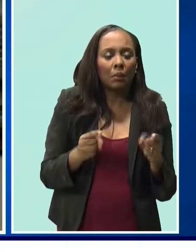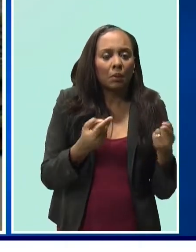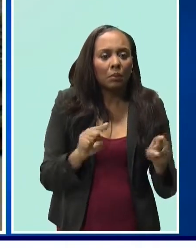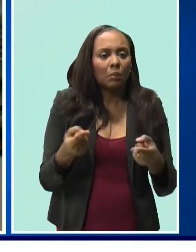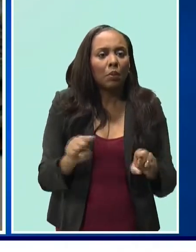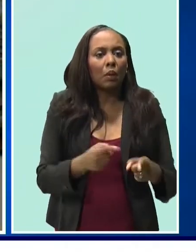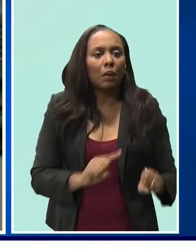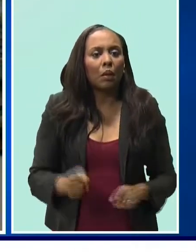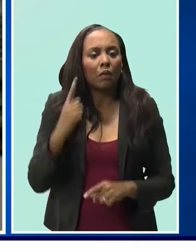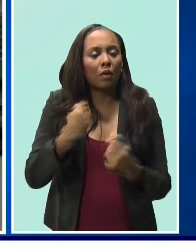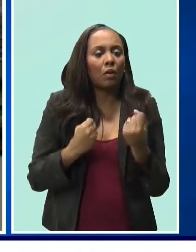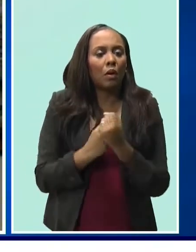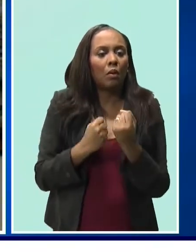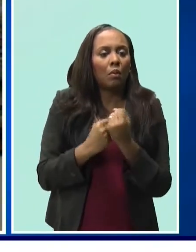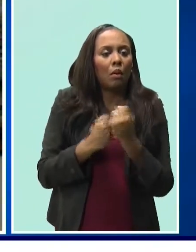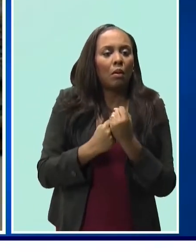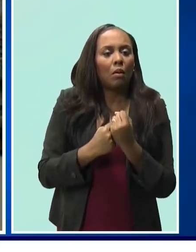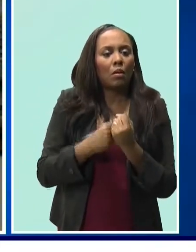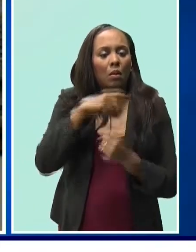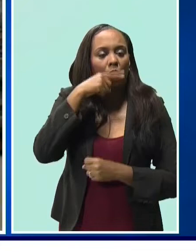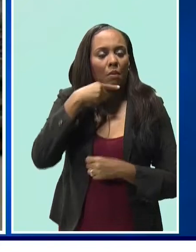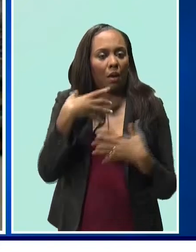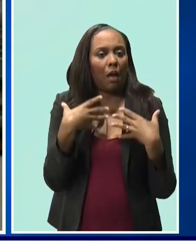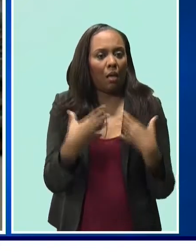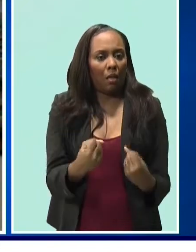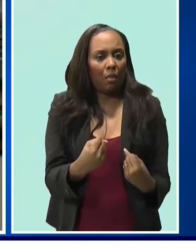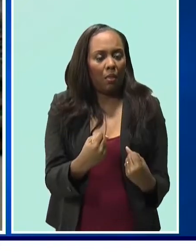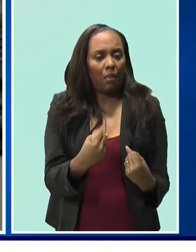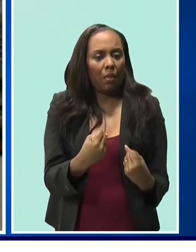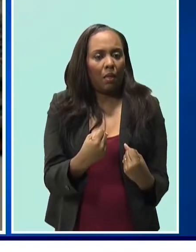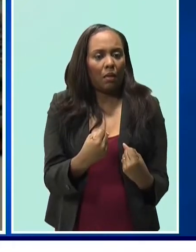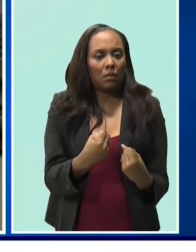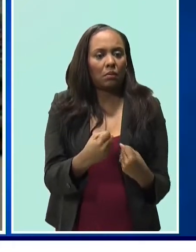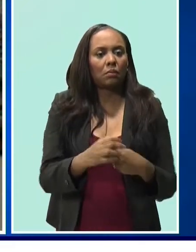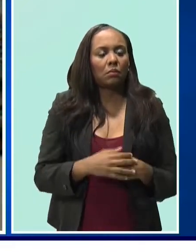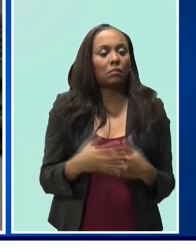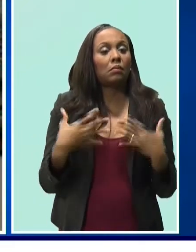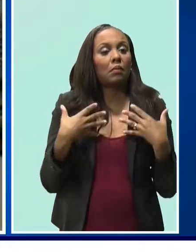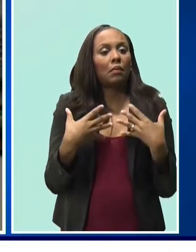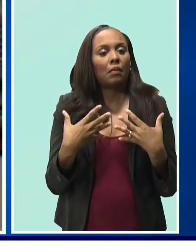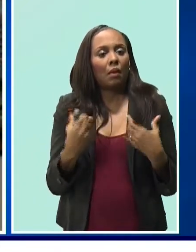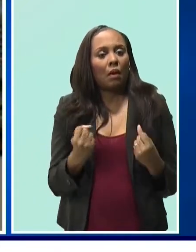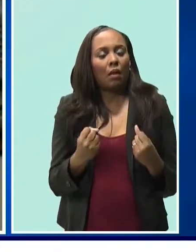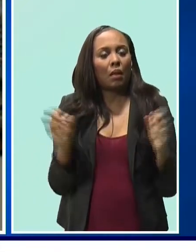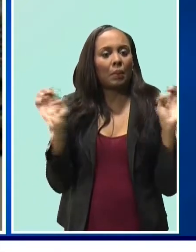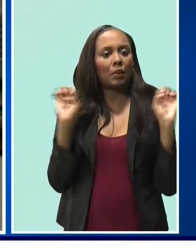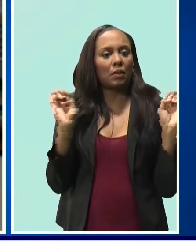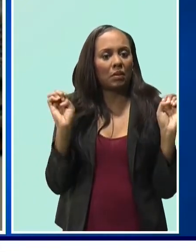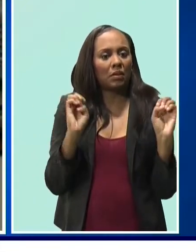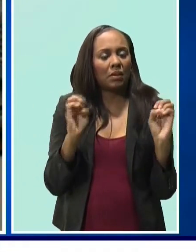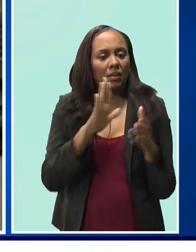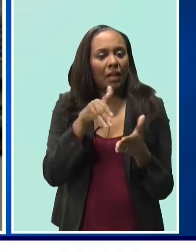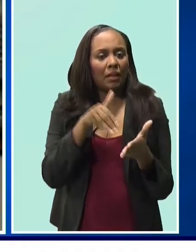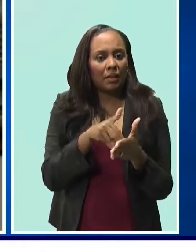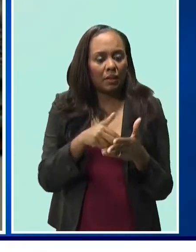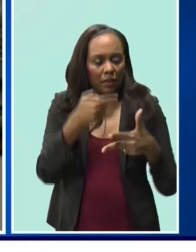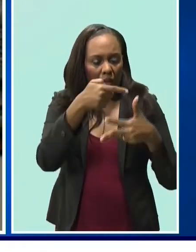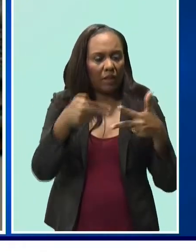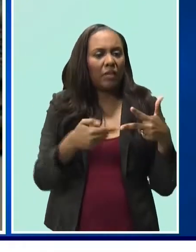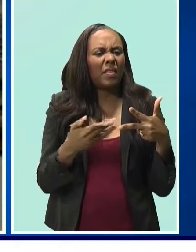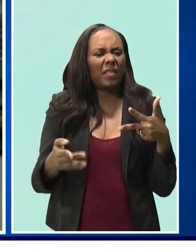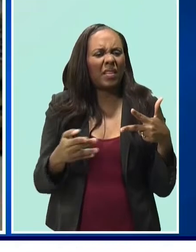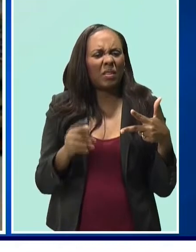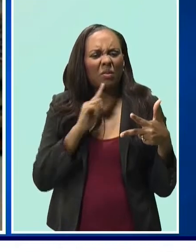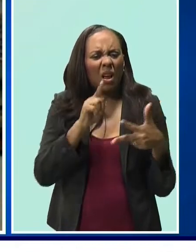health initiatives that are being implemented, largely led by the Health Emergency Operations Center. There are 3 specific initiatives that